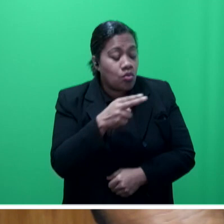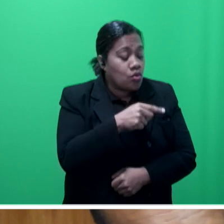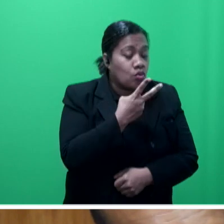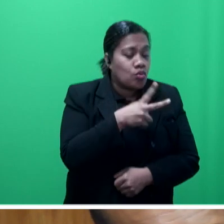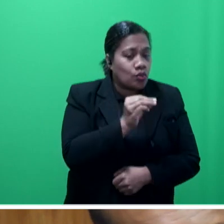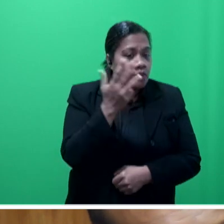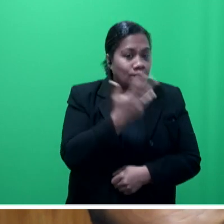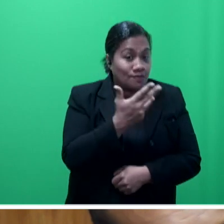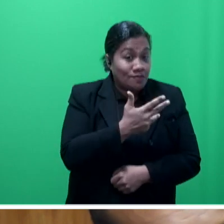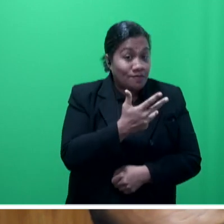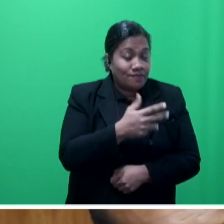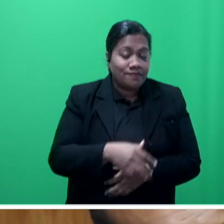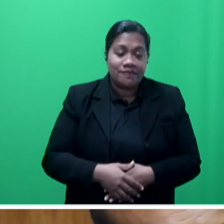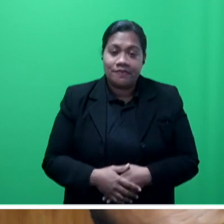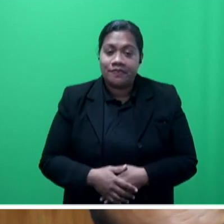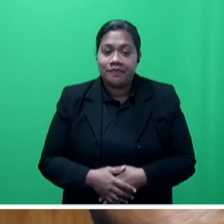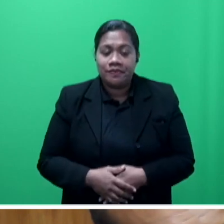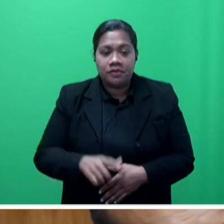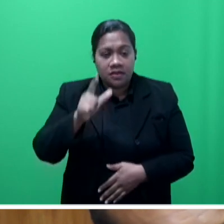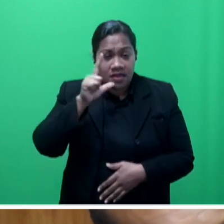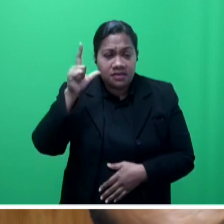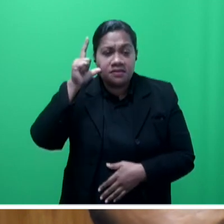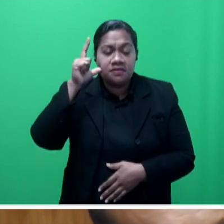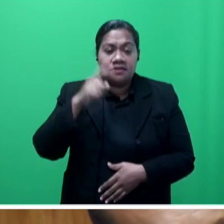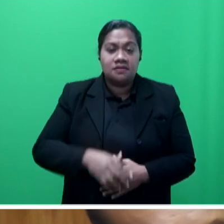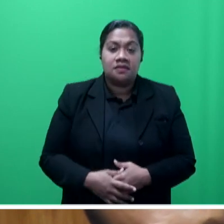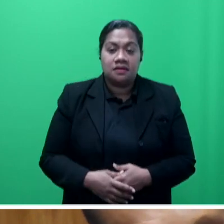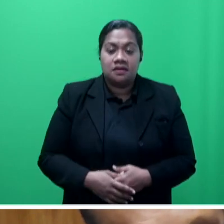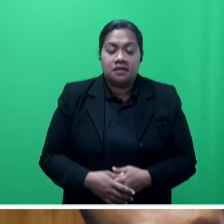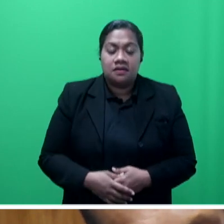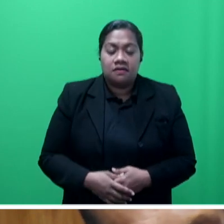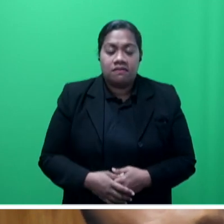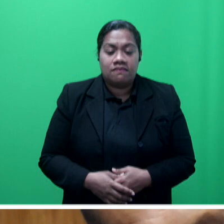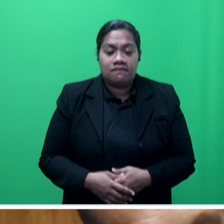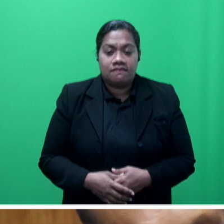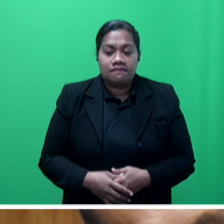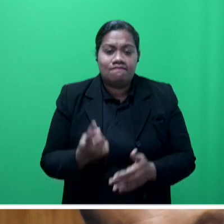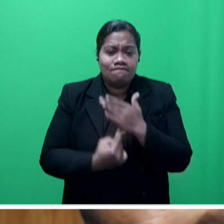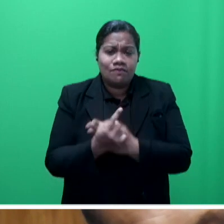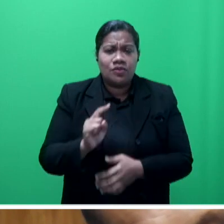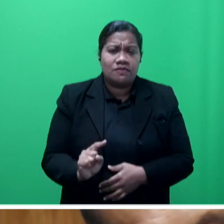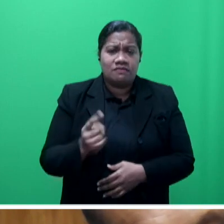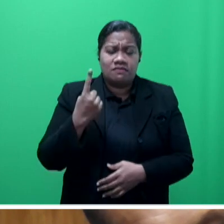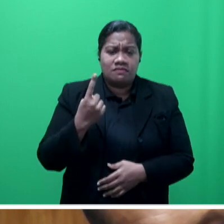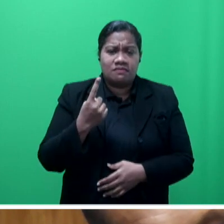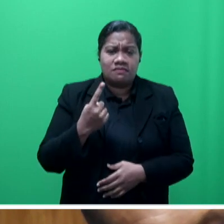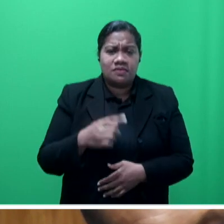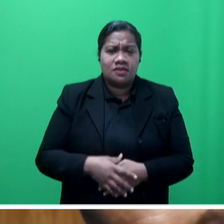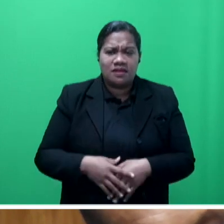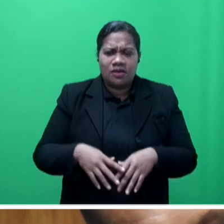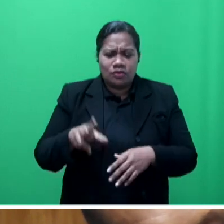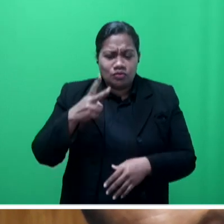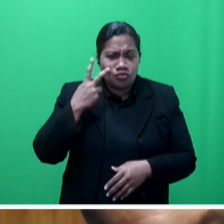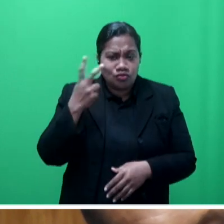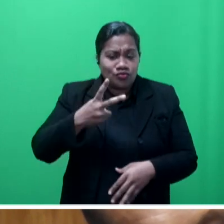Mr. Speaker, sir, just yesterday we held the first in-person Fijian Tourism Expo, which is